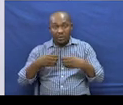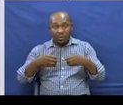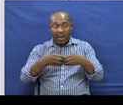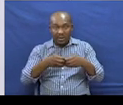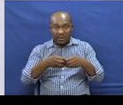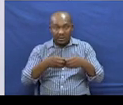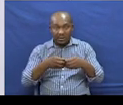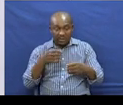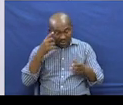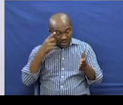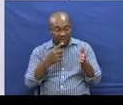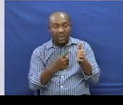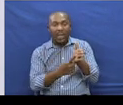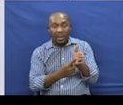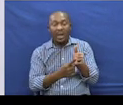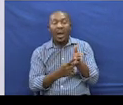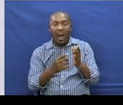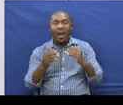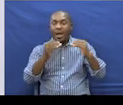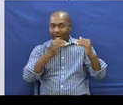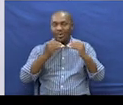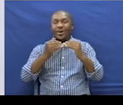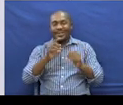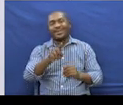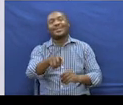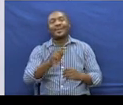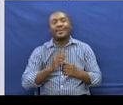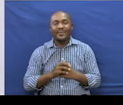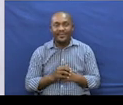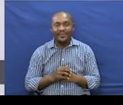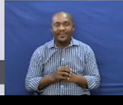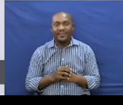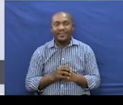choice indicates the existence of or the presence of democracy.